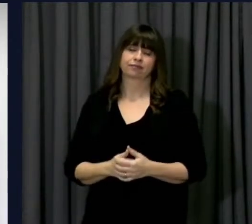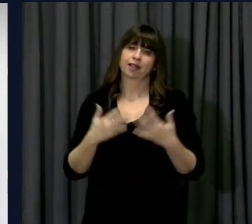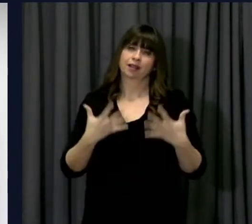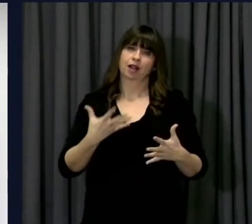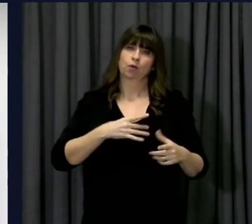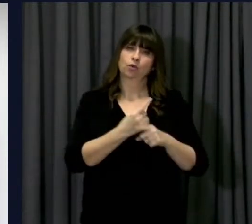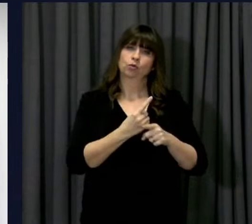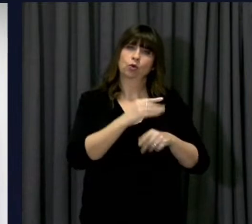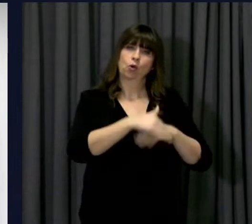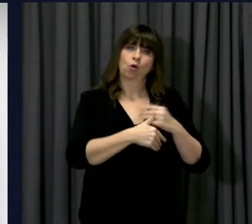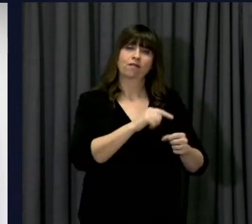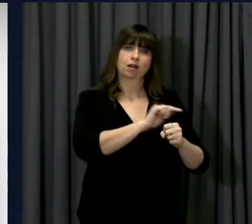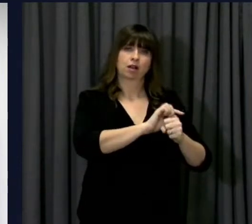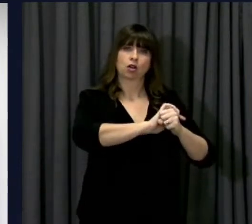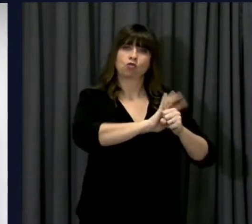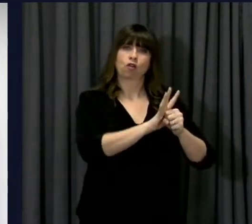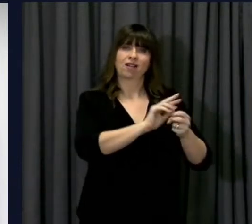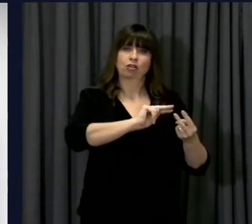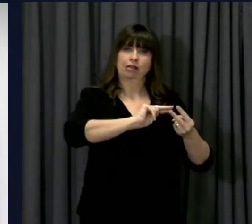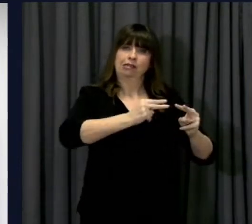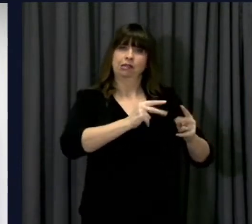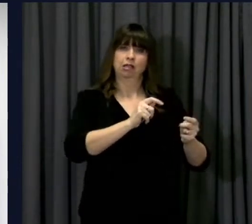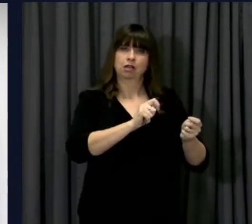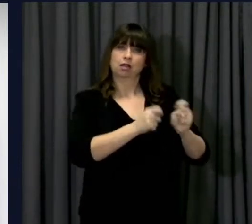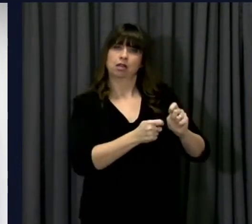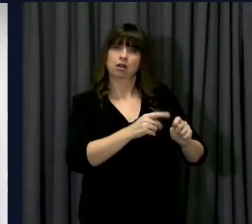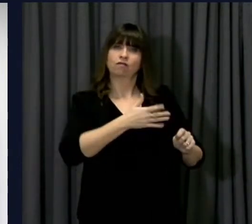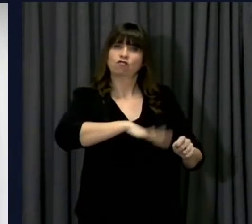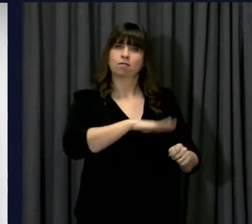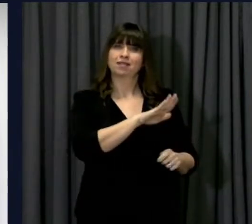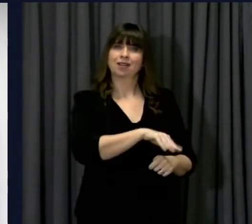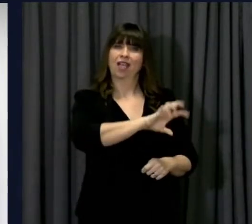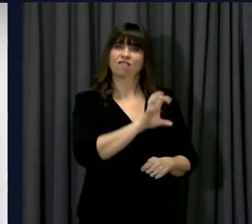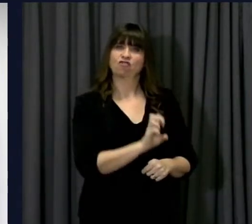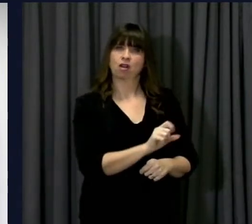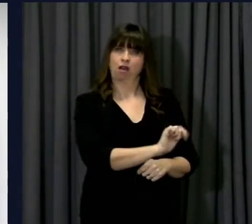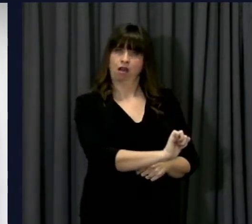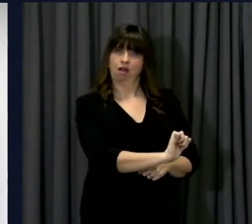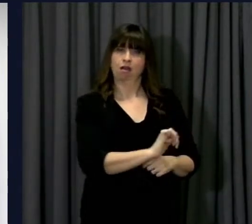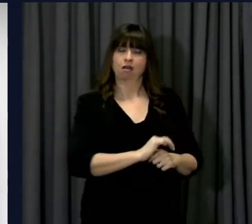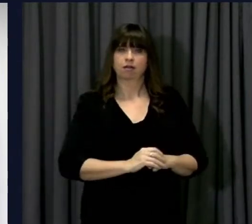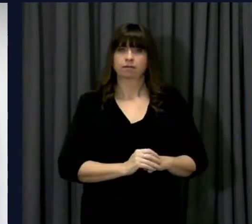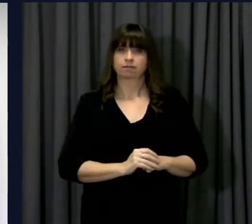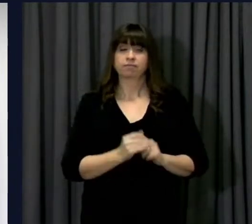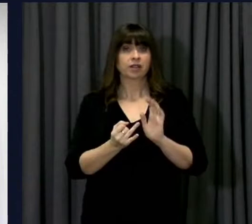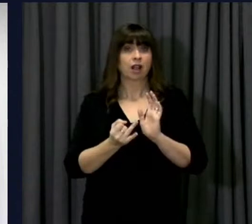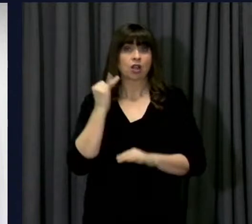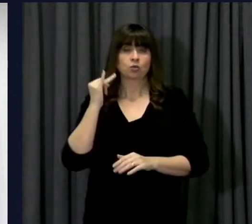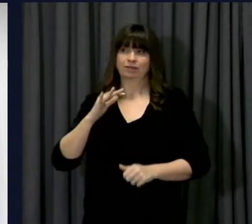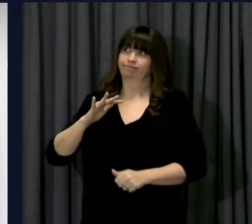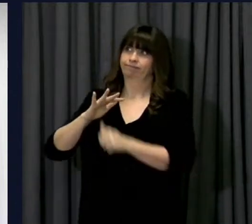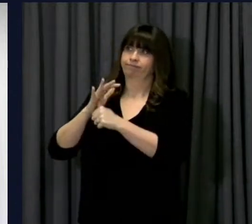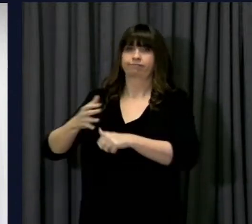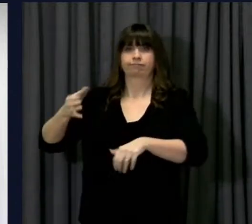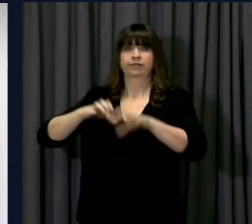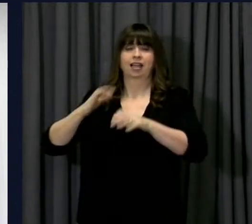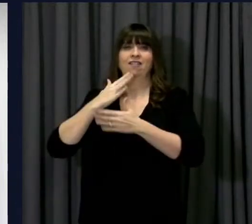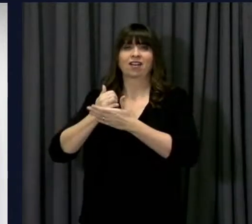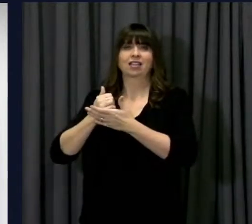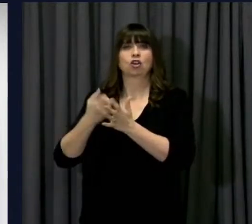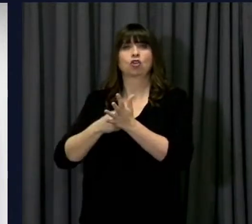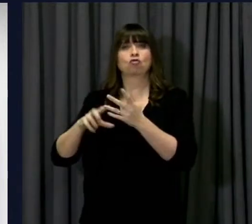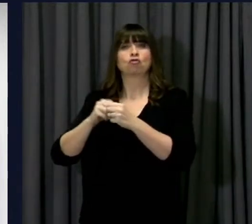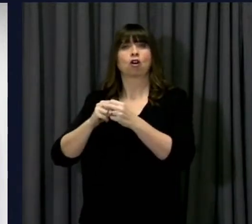variant that we've heard a lot about in these last few days in particular. Last week, our Chief Scientific Advisor for Health, Dr.